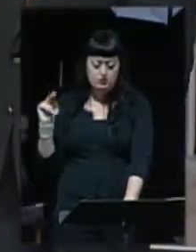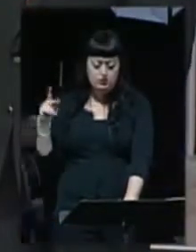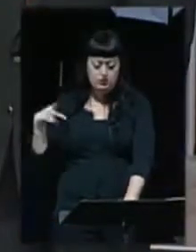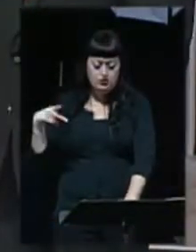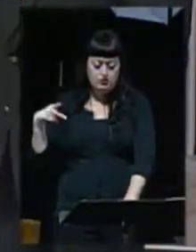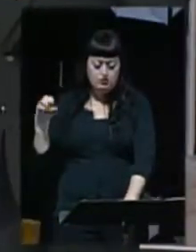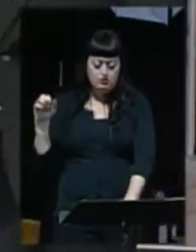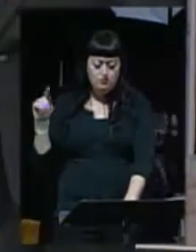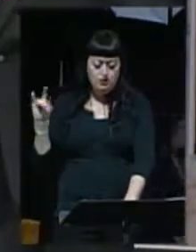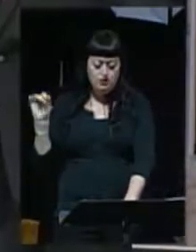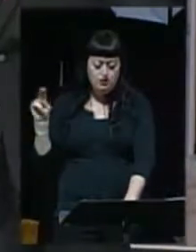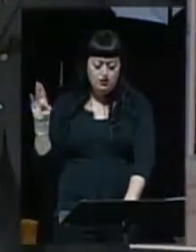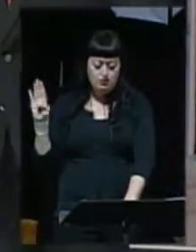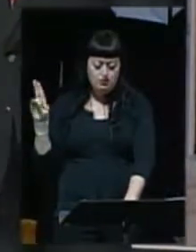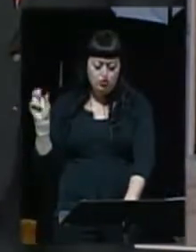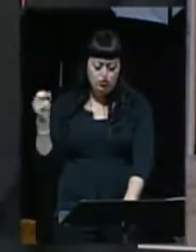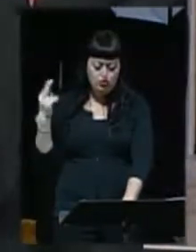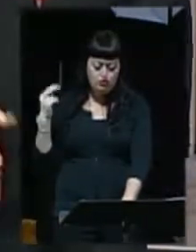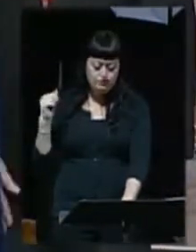Peyton Bush.